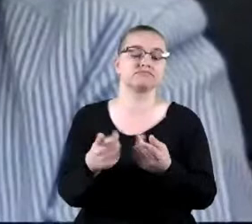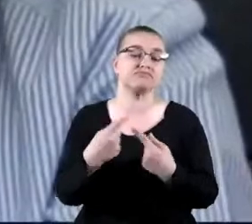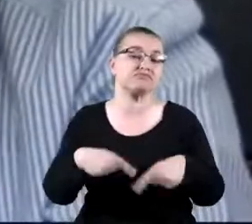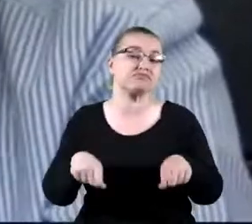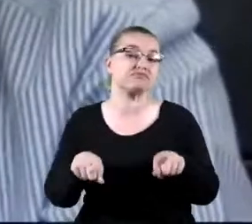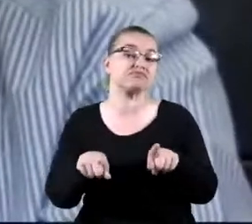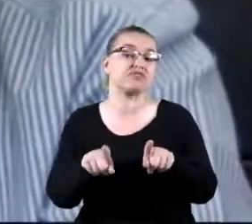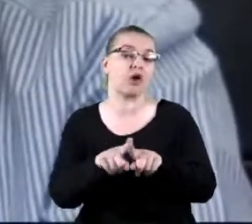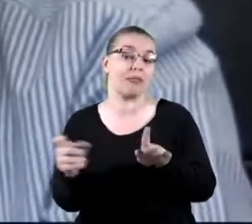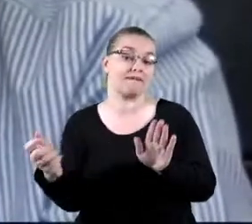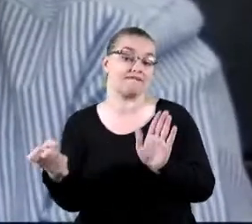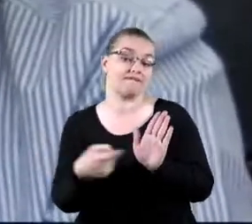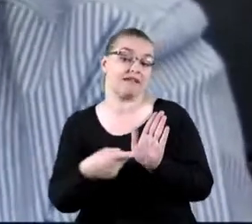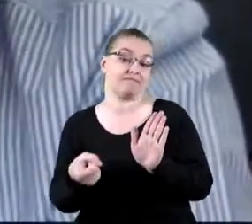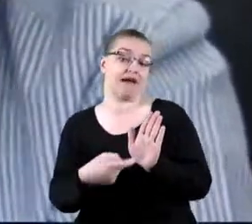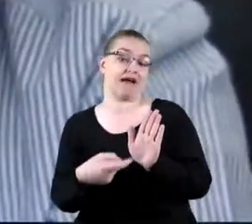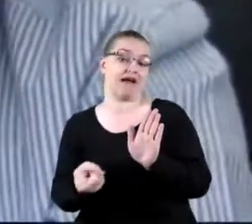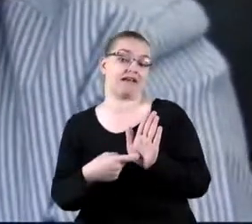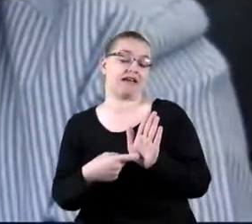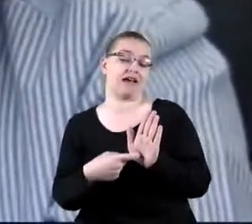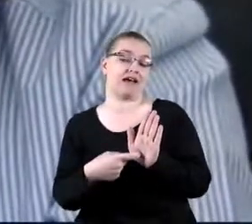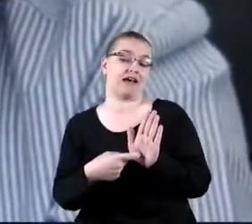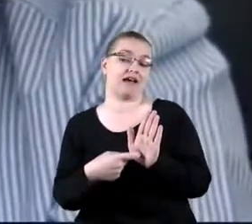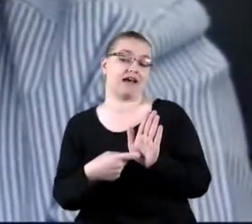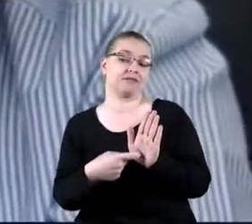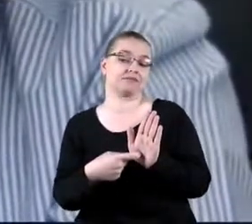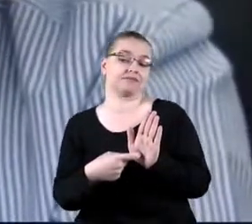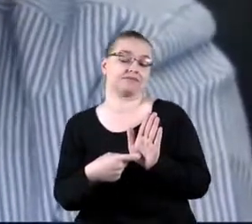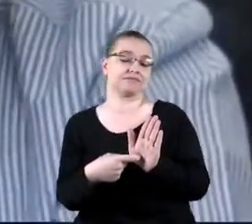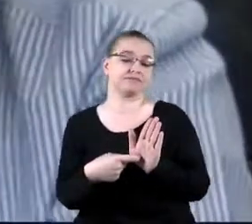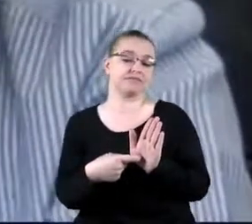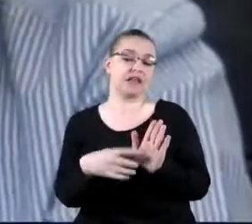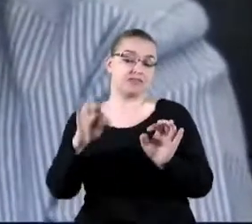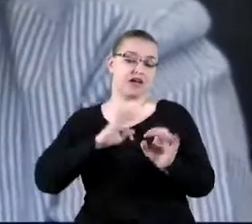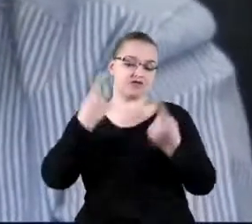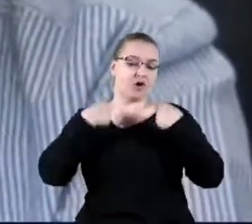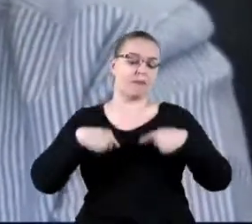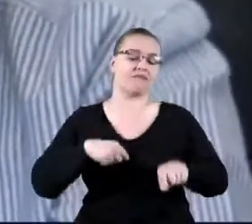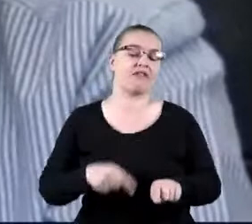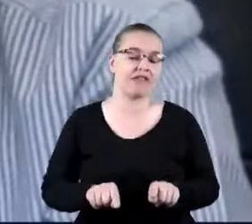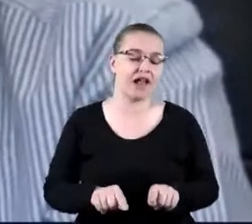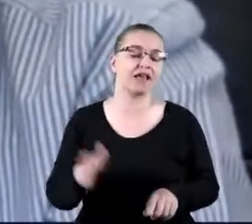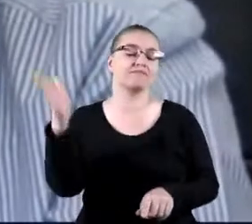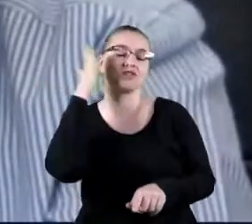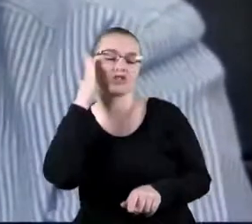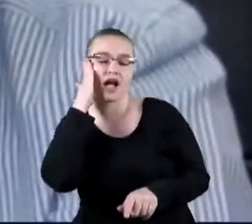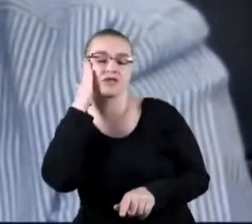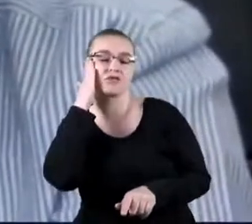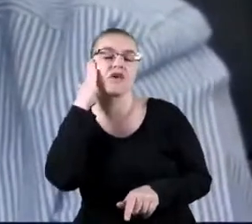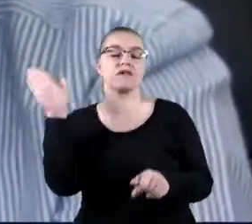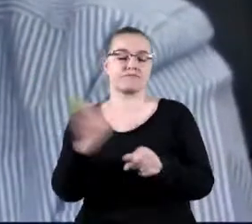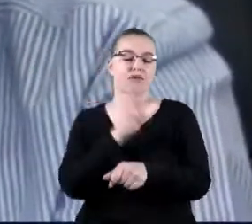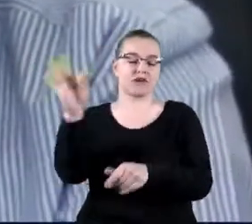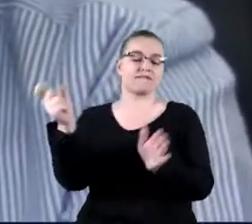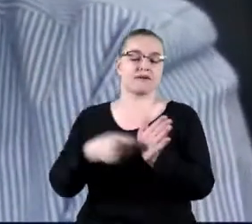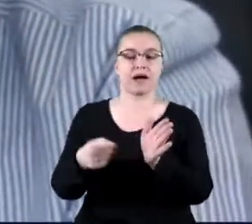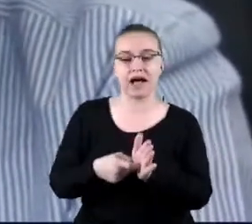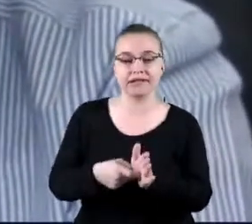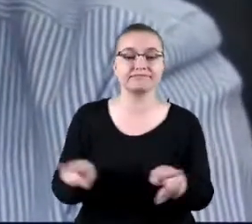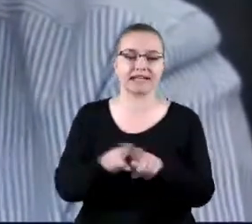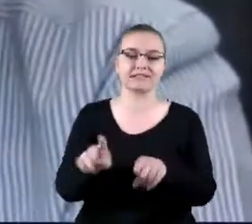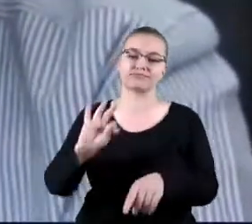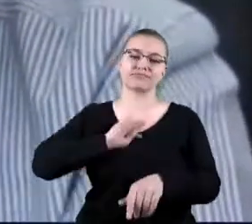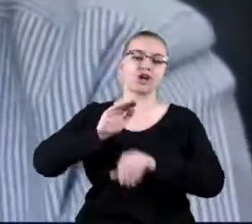started will meet the expectations of our citizens, of our